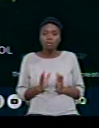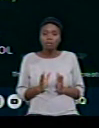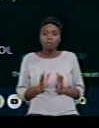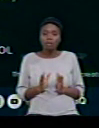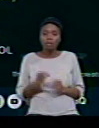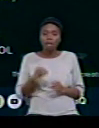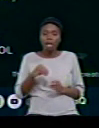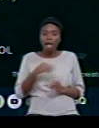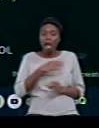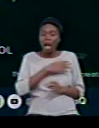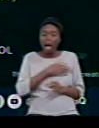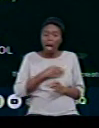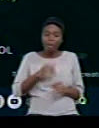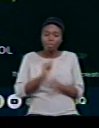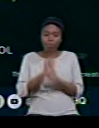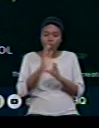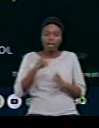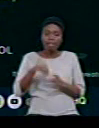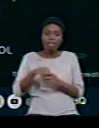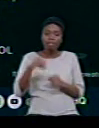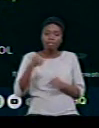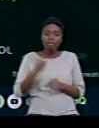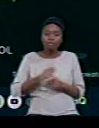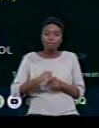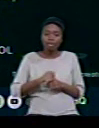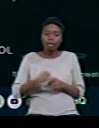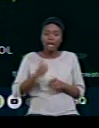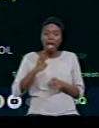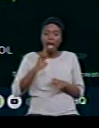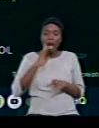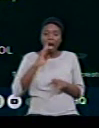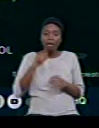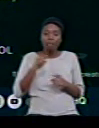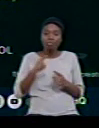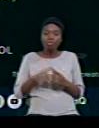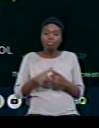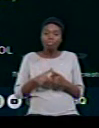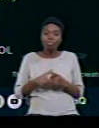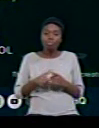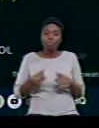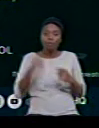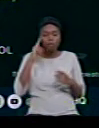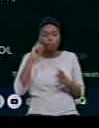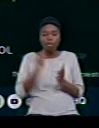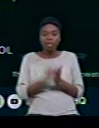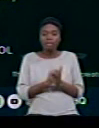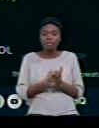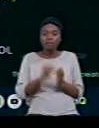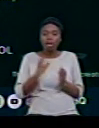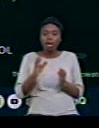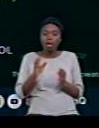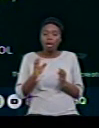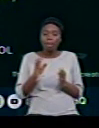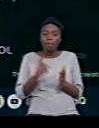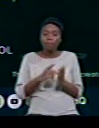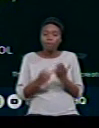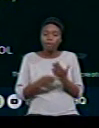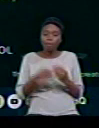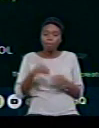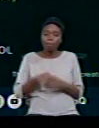All our workers in training are to attend the conference in our various group headquarters